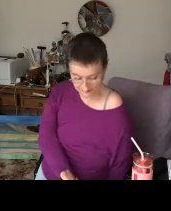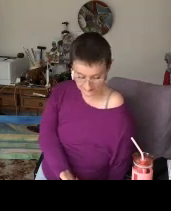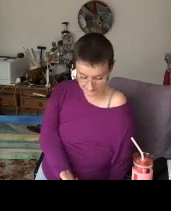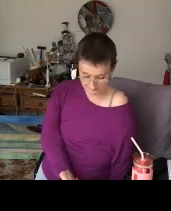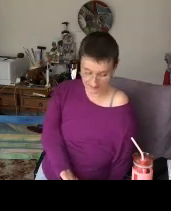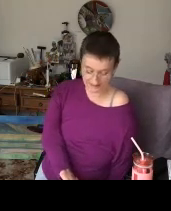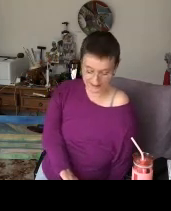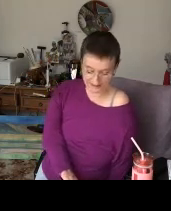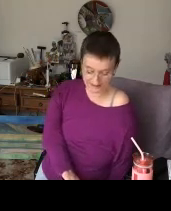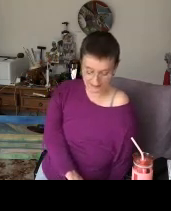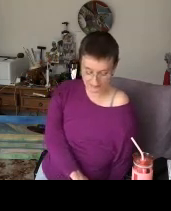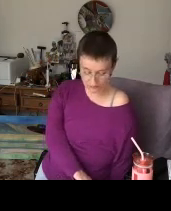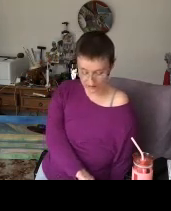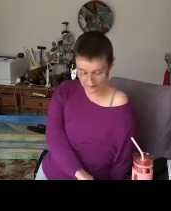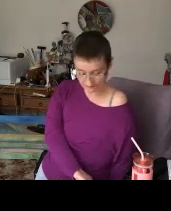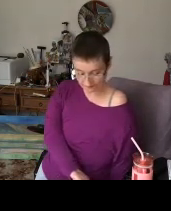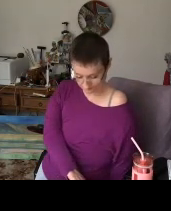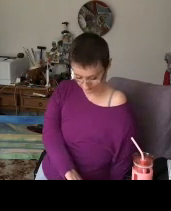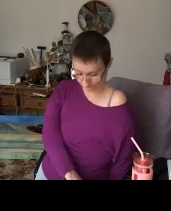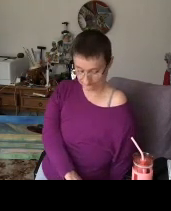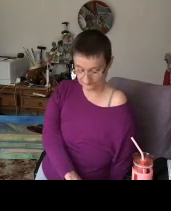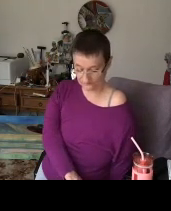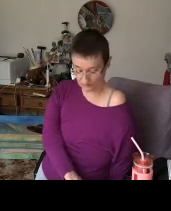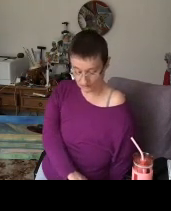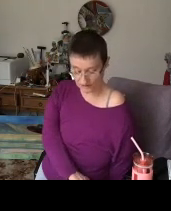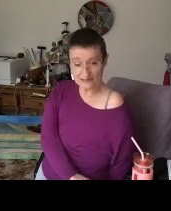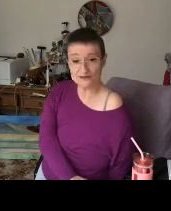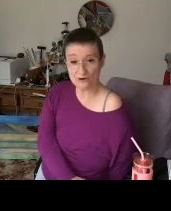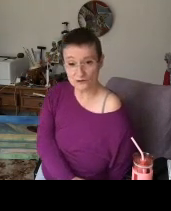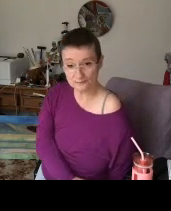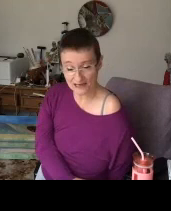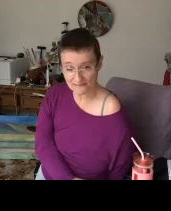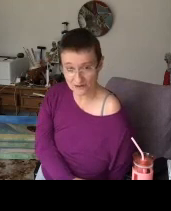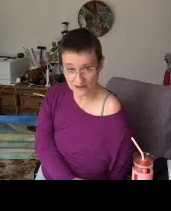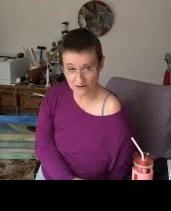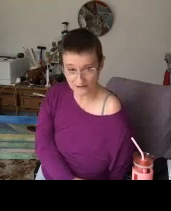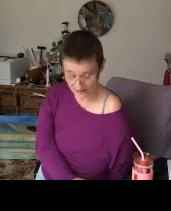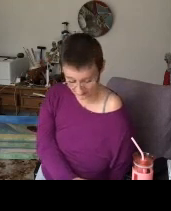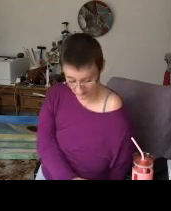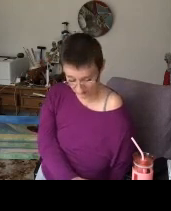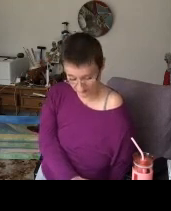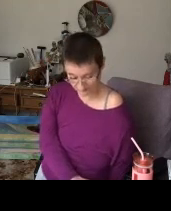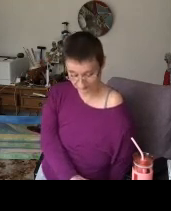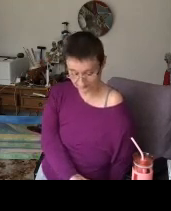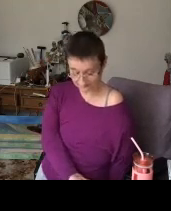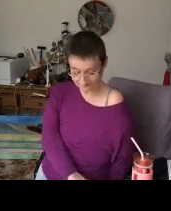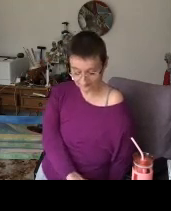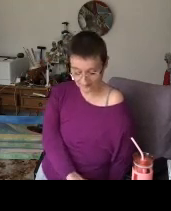collaboration. Again, here's a drawing. We've got David Hoyle, avant-garde David